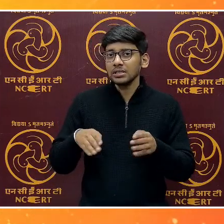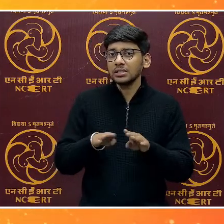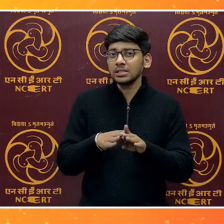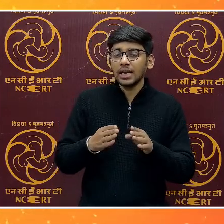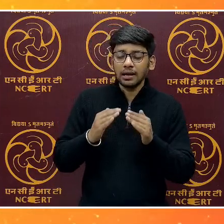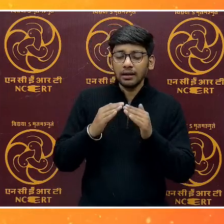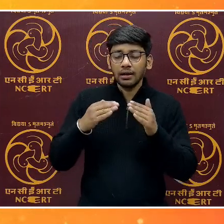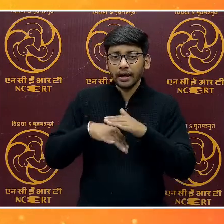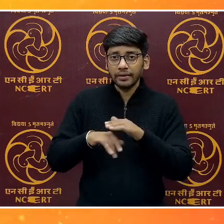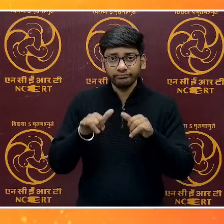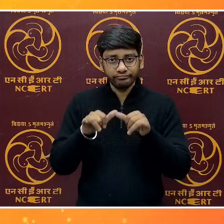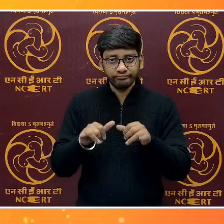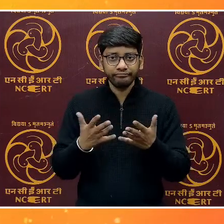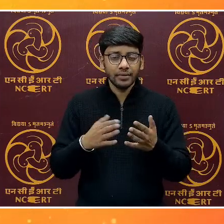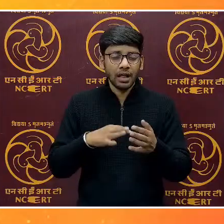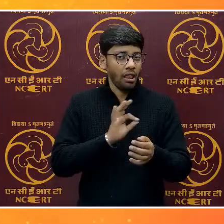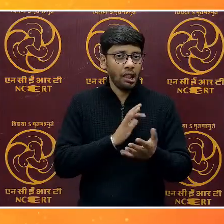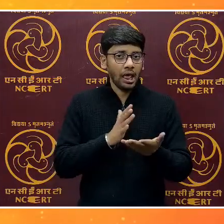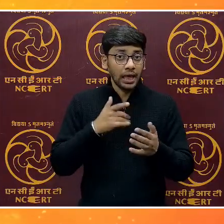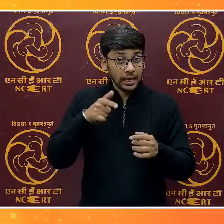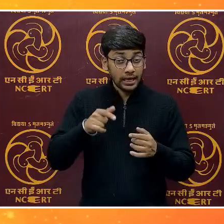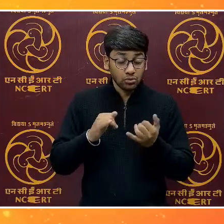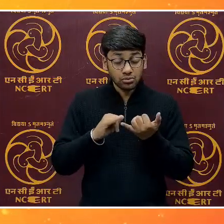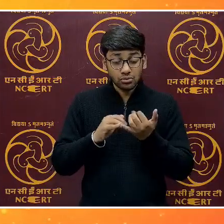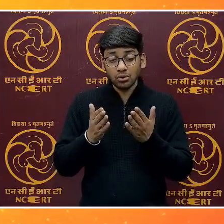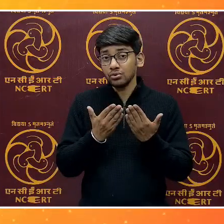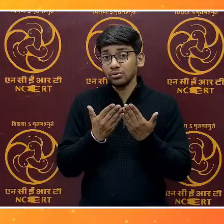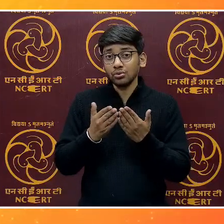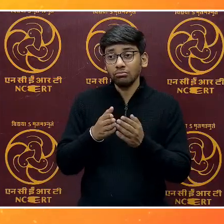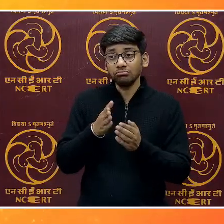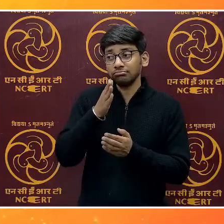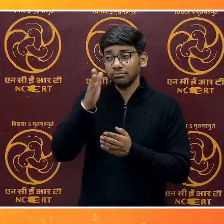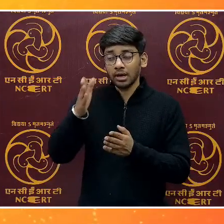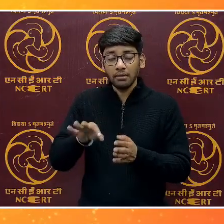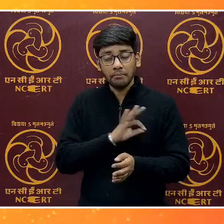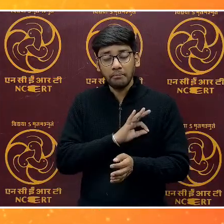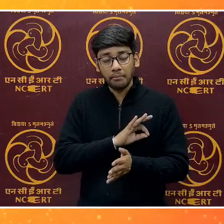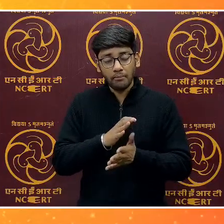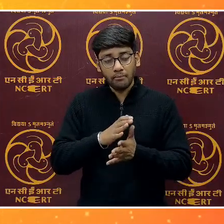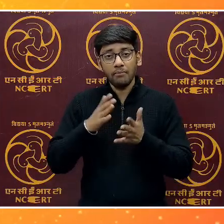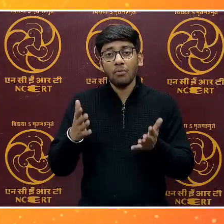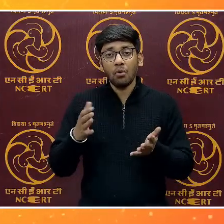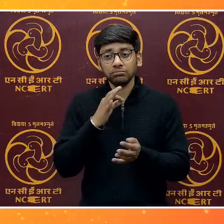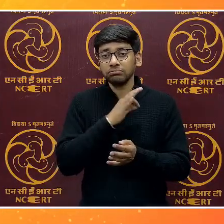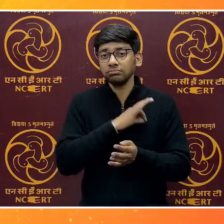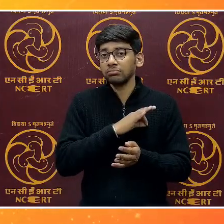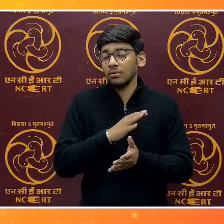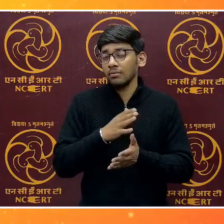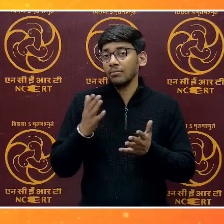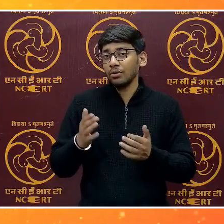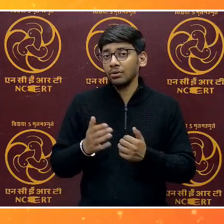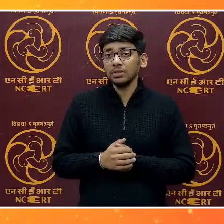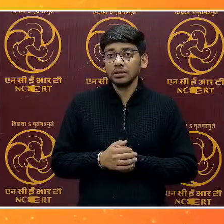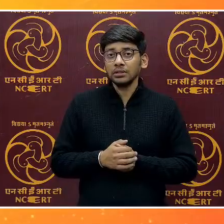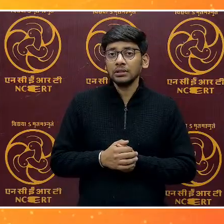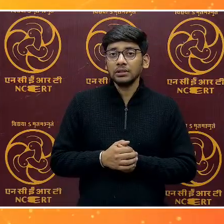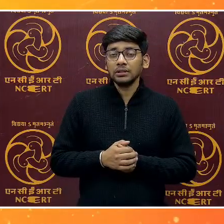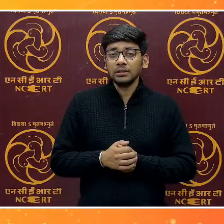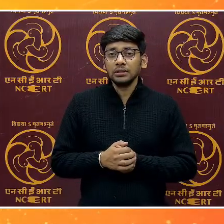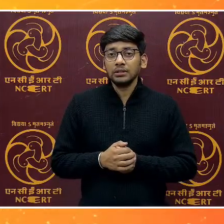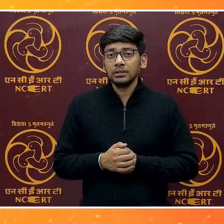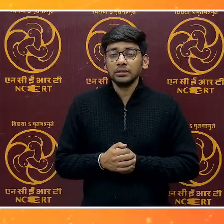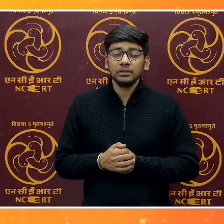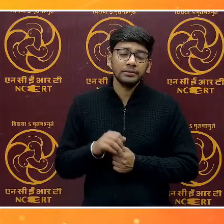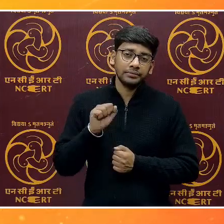He loves to go to school. Wow. So Sunday is not his fun day? No, it's not his fun day. He waits for the school to begin. Okay, great.